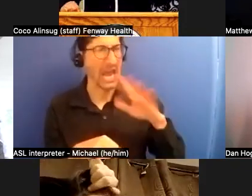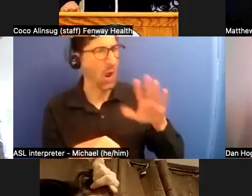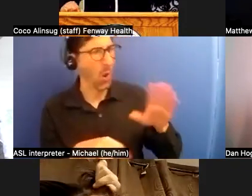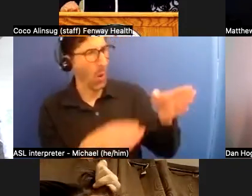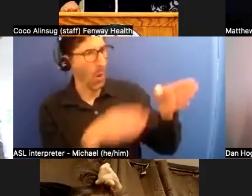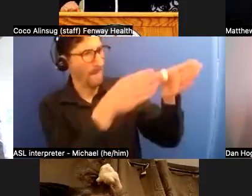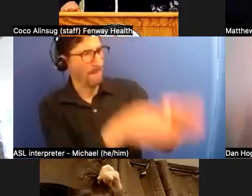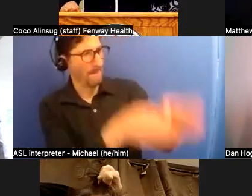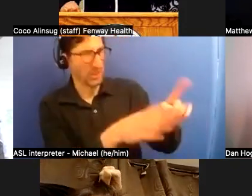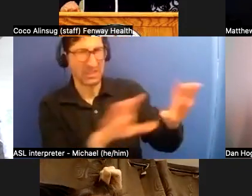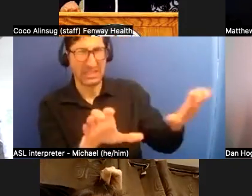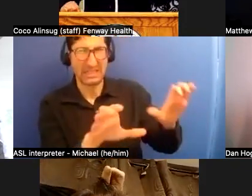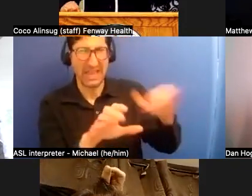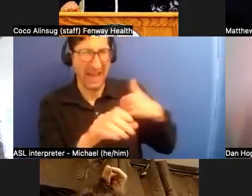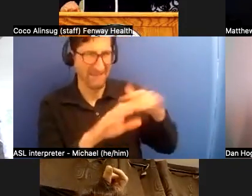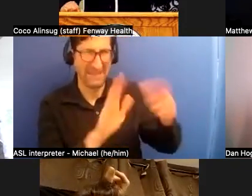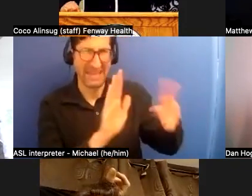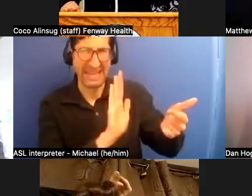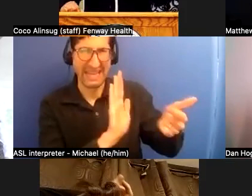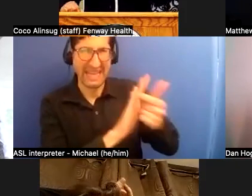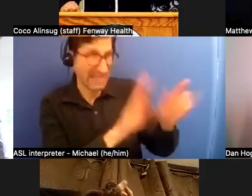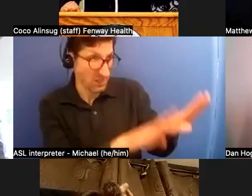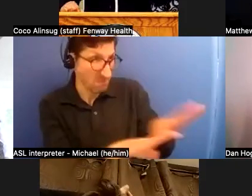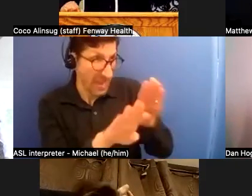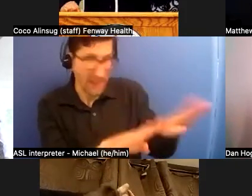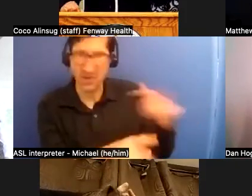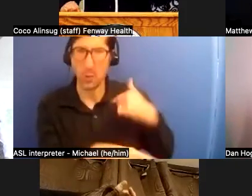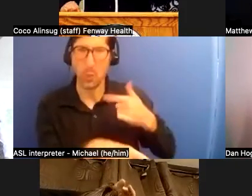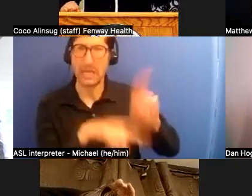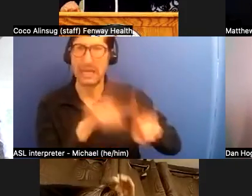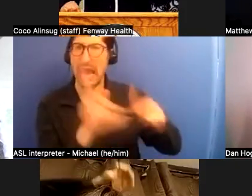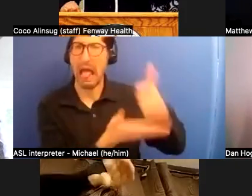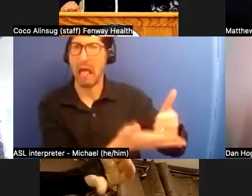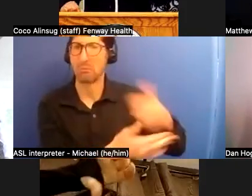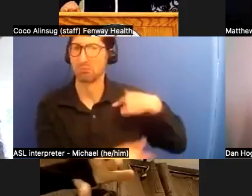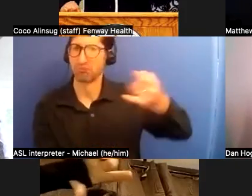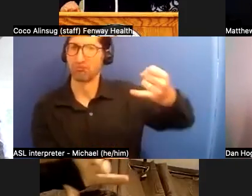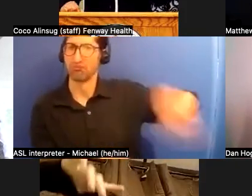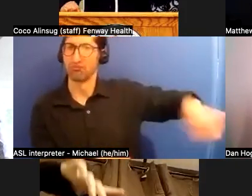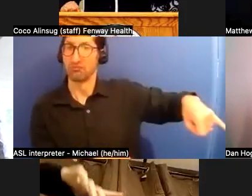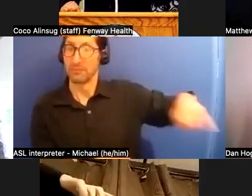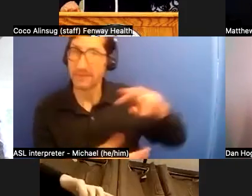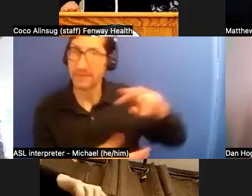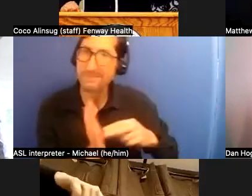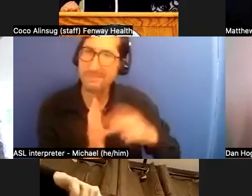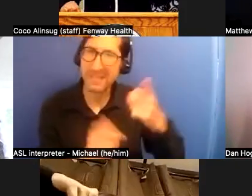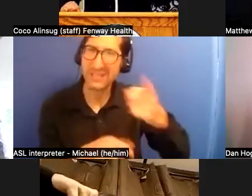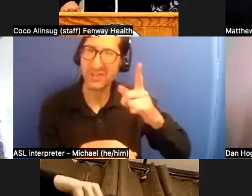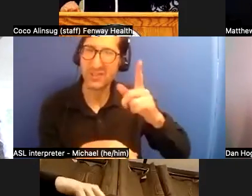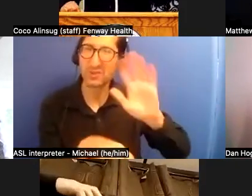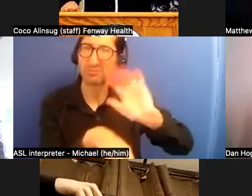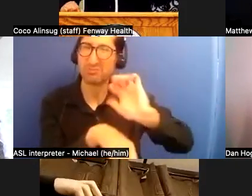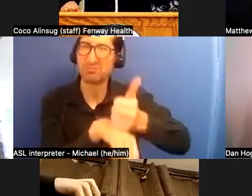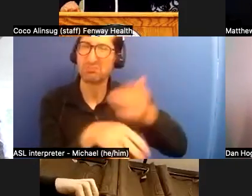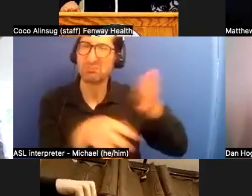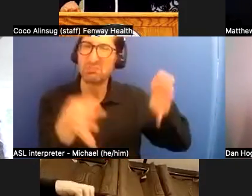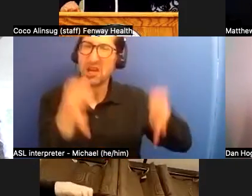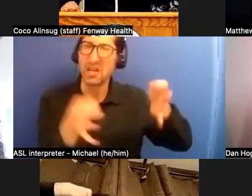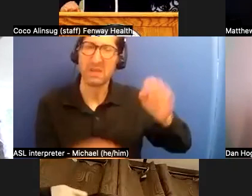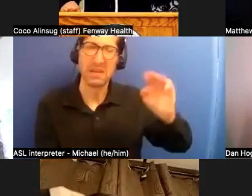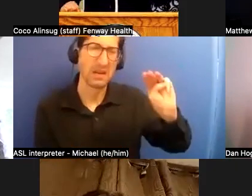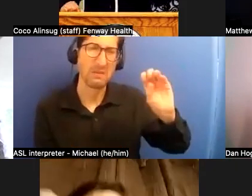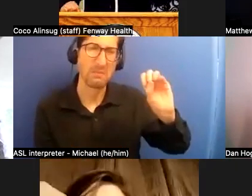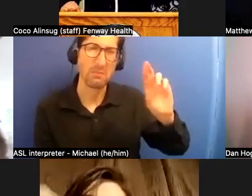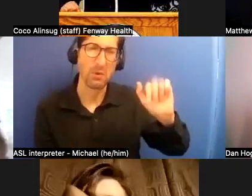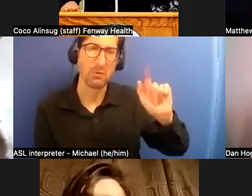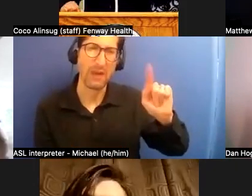are illegal, you're assigning morality to something that doesn't need morality assigned to it. We are in the business of helping people and helping